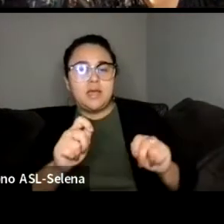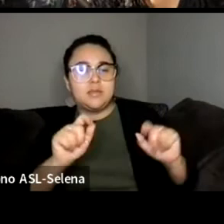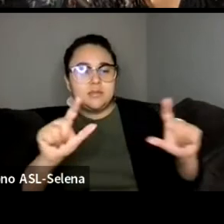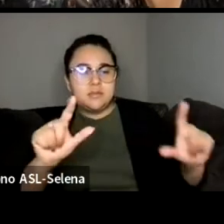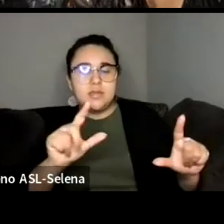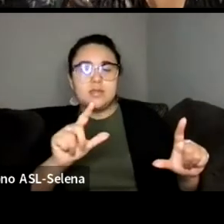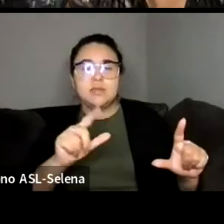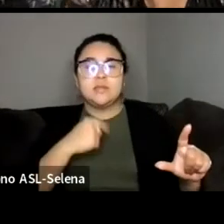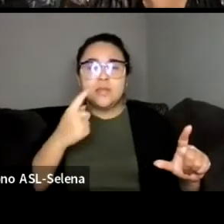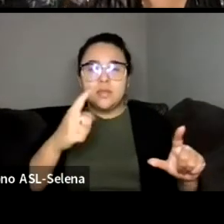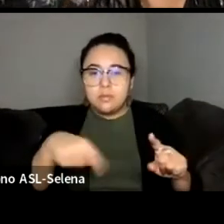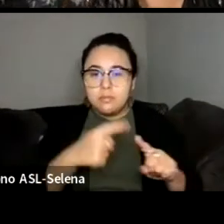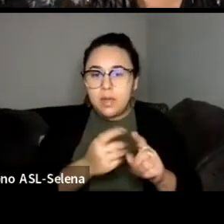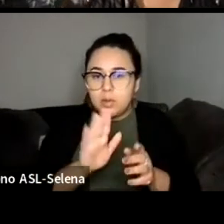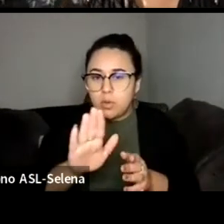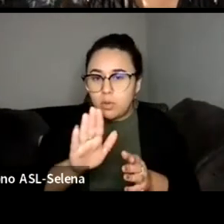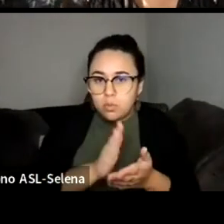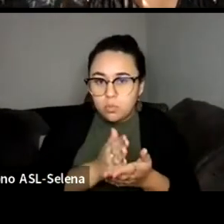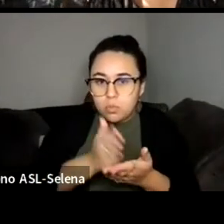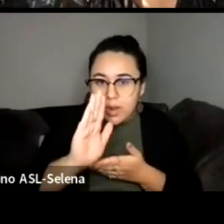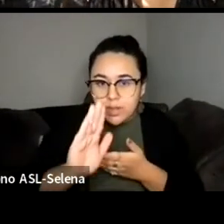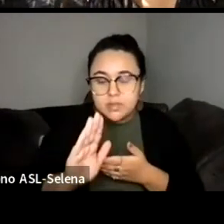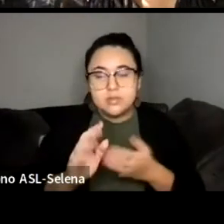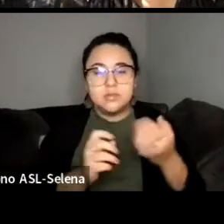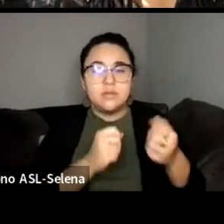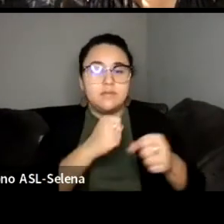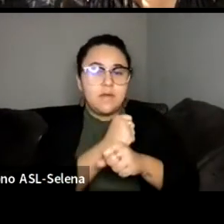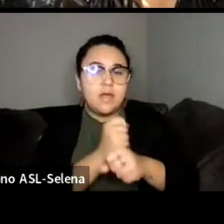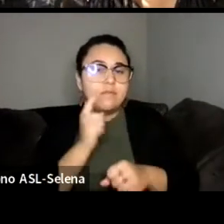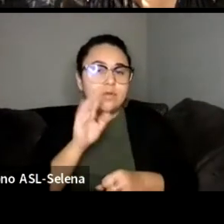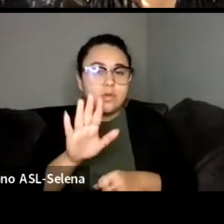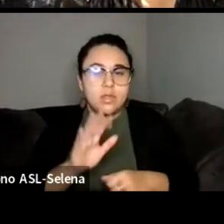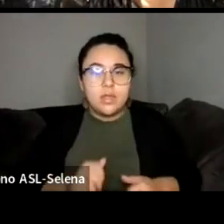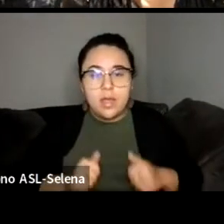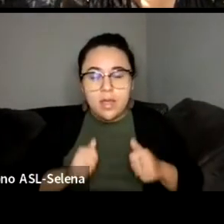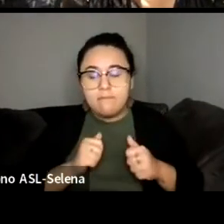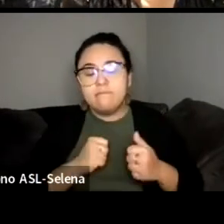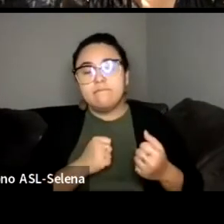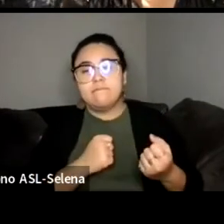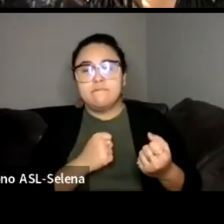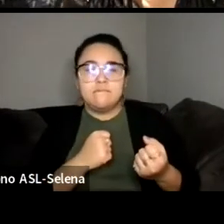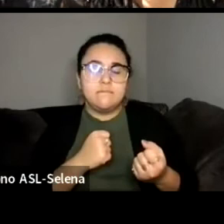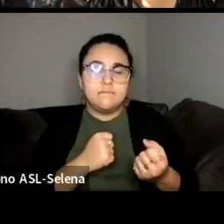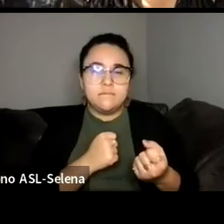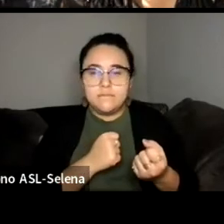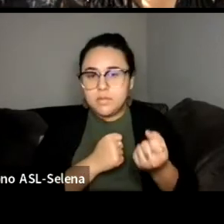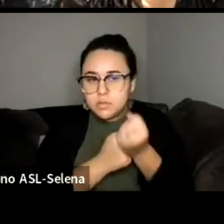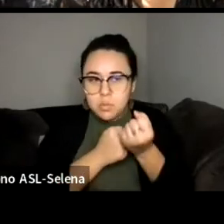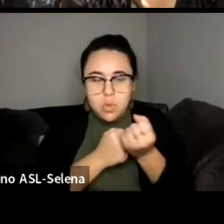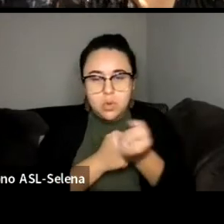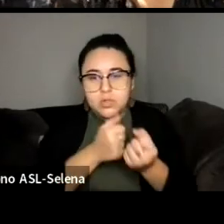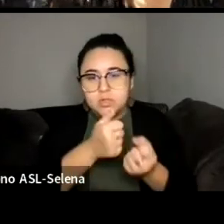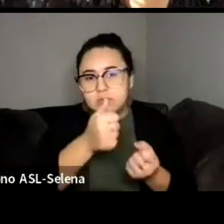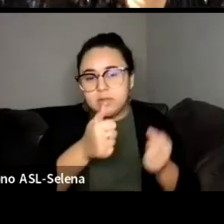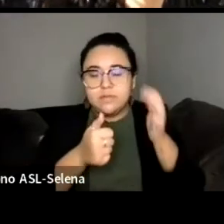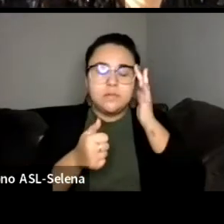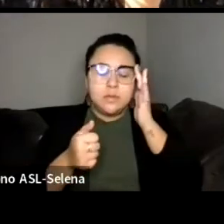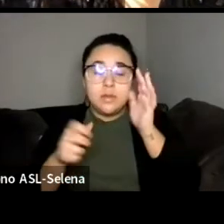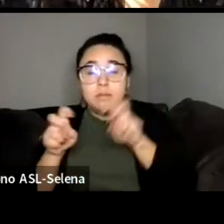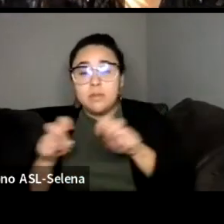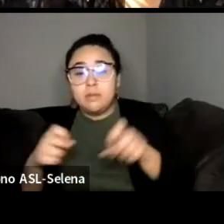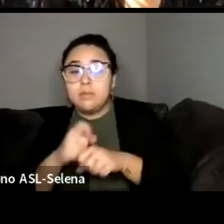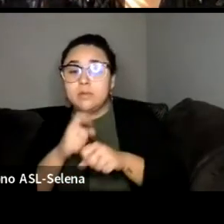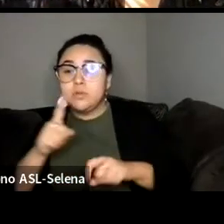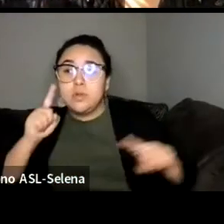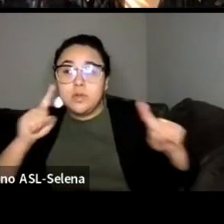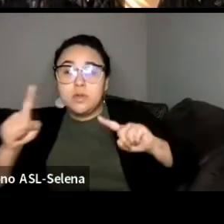rights and things you can do to fight and advocate in your own life, but also with things like panels like this, where we can make sure that we're hearing the voices